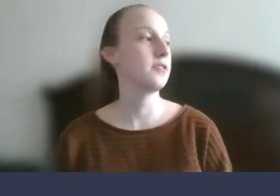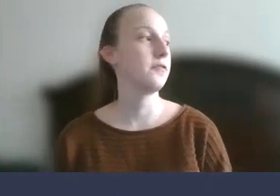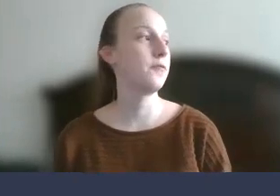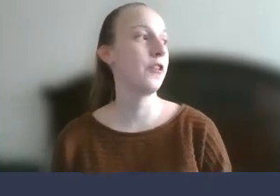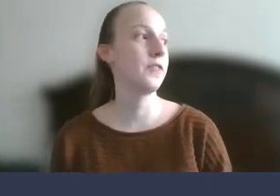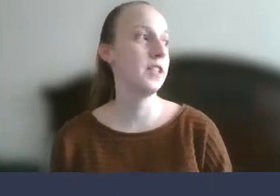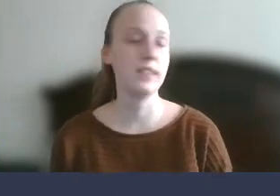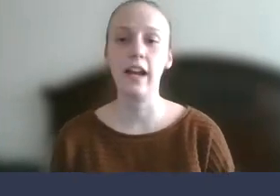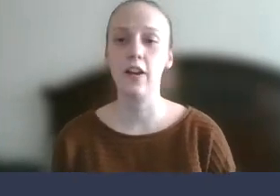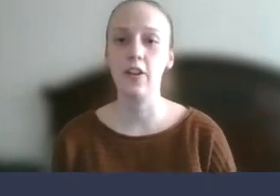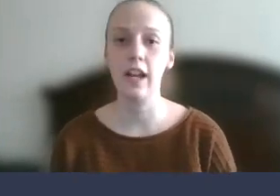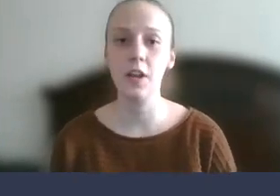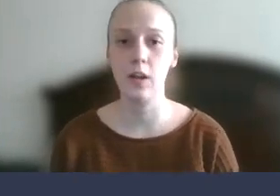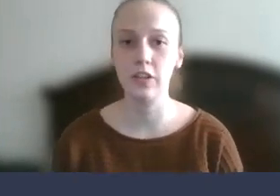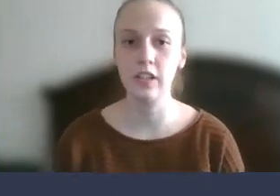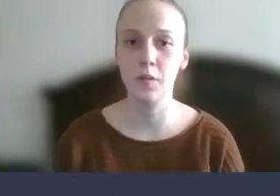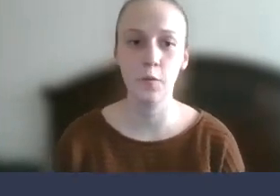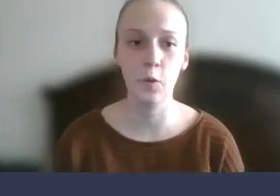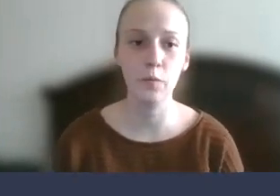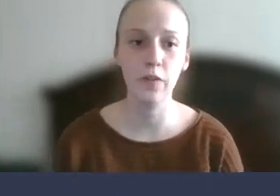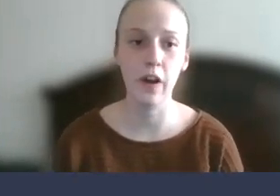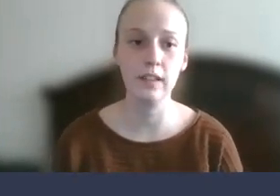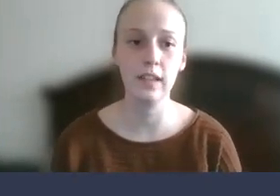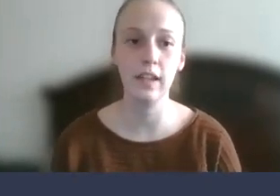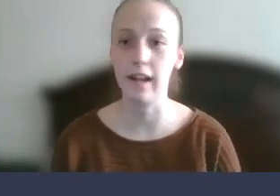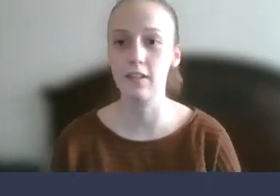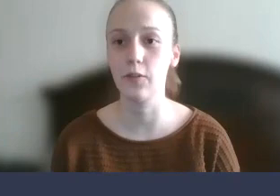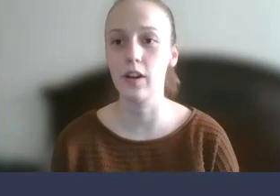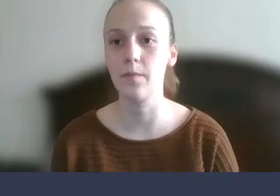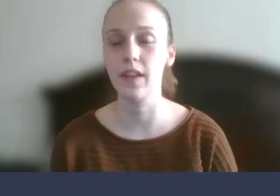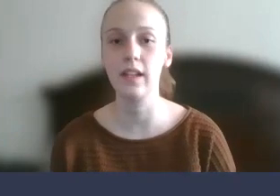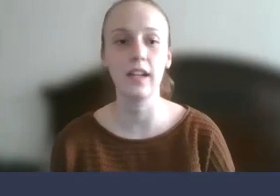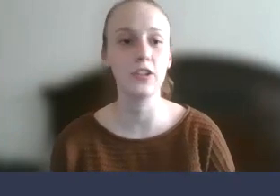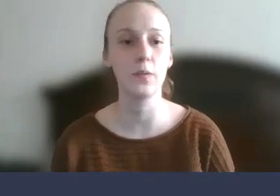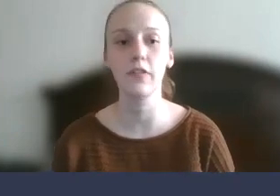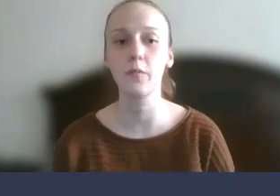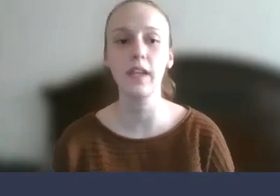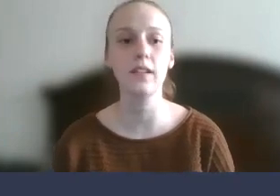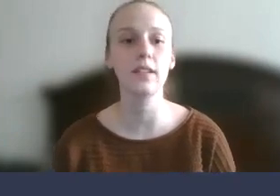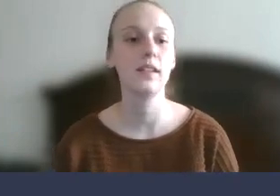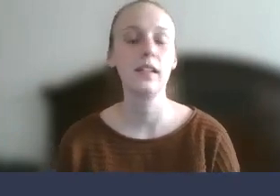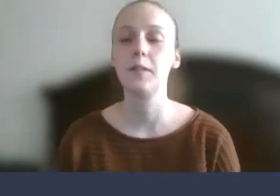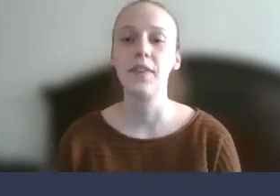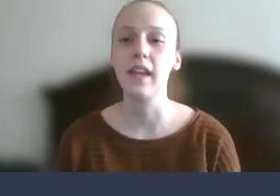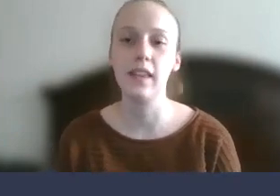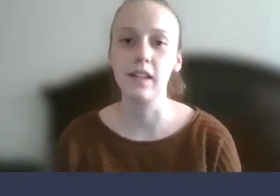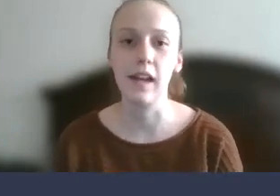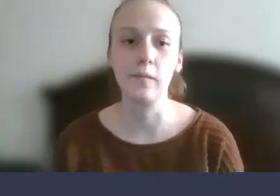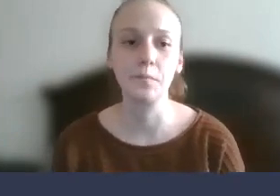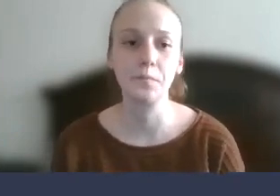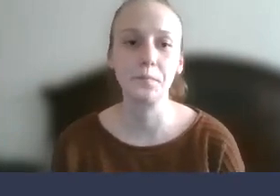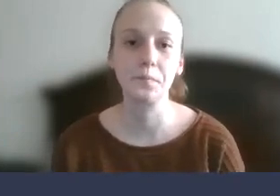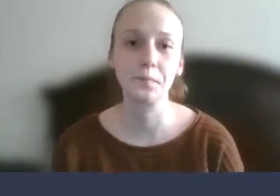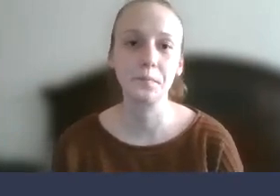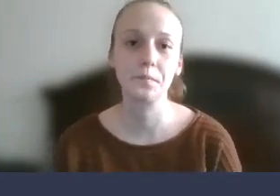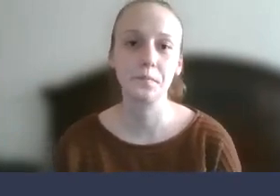So that's 4 for this side. Are there any questions before we move on to the next 4? Any signs you want me to repeat? Anything like that?